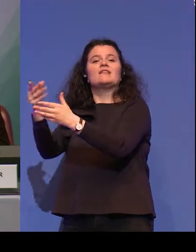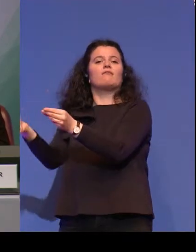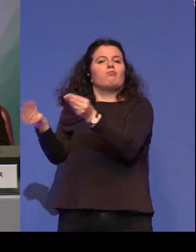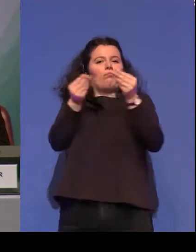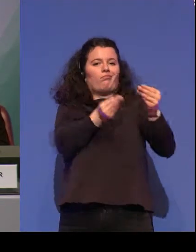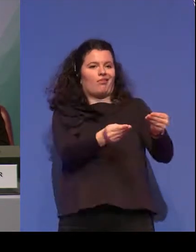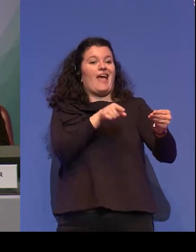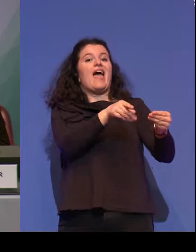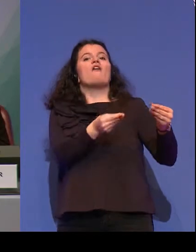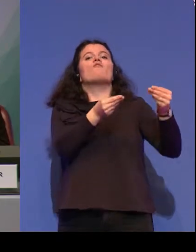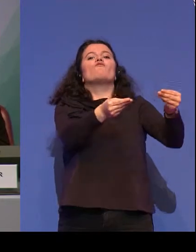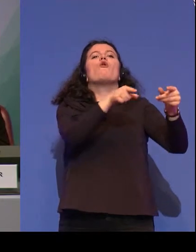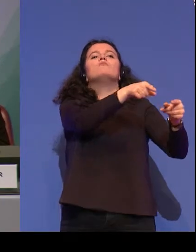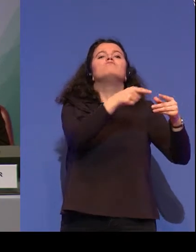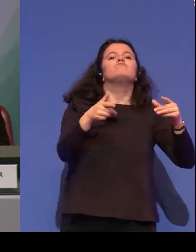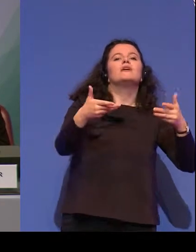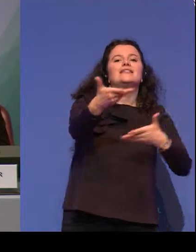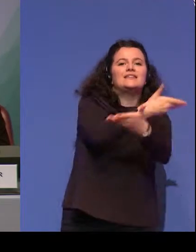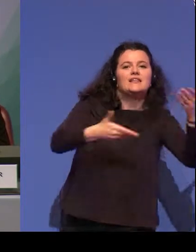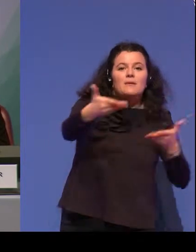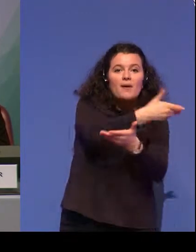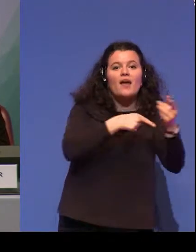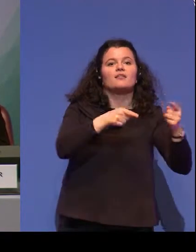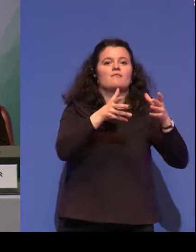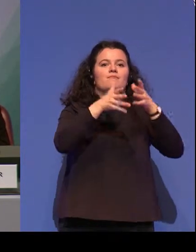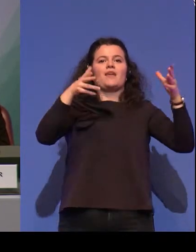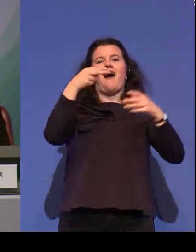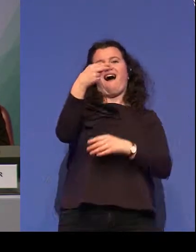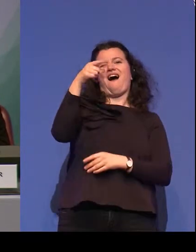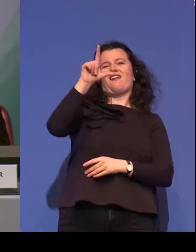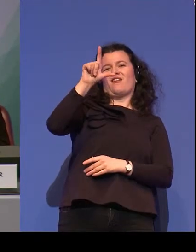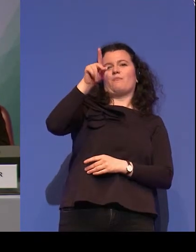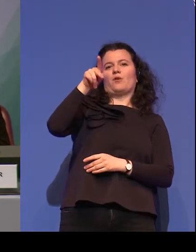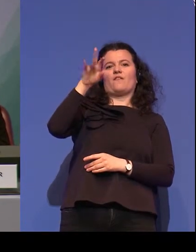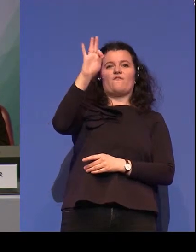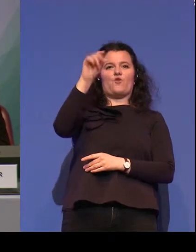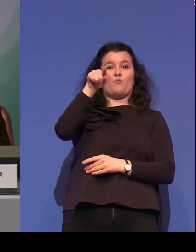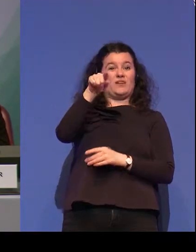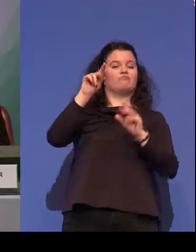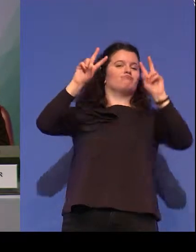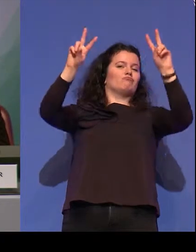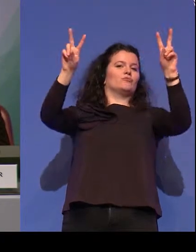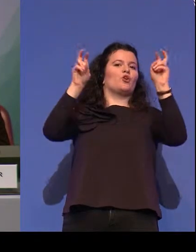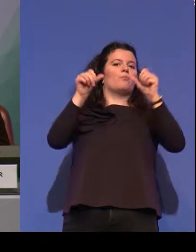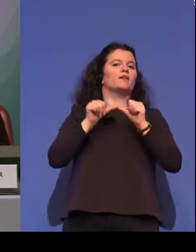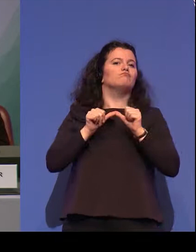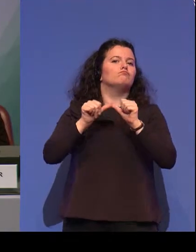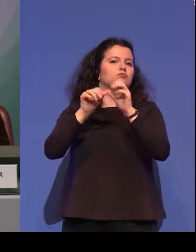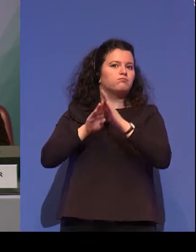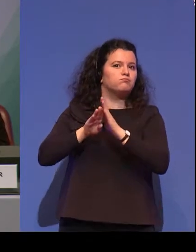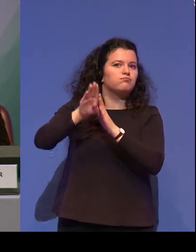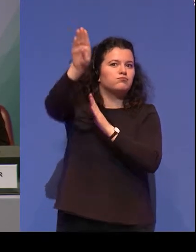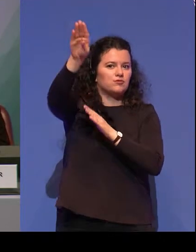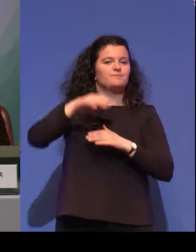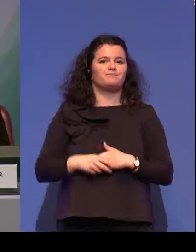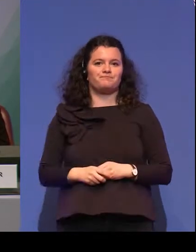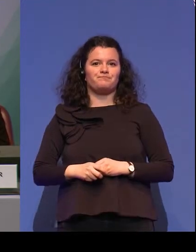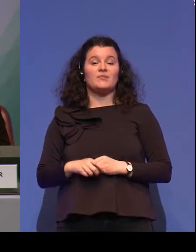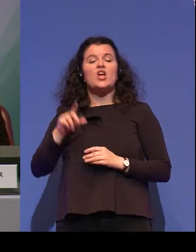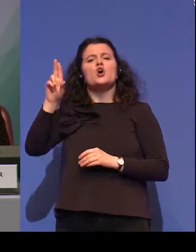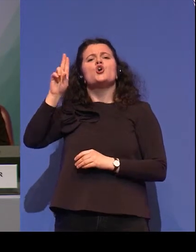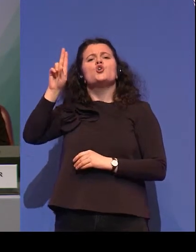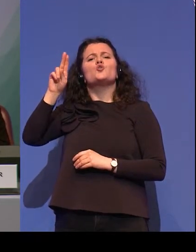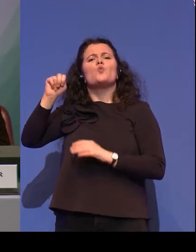High-Level Political Forum on Sustainable Development. It will also inform the discussions at the UN Climate